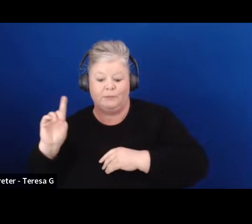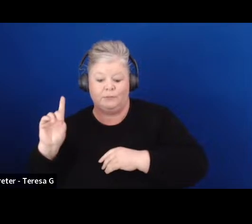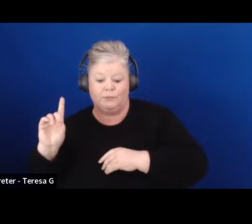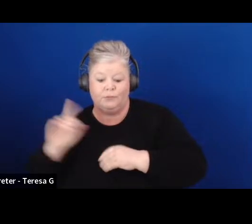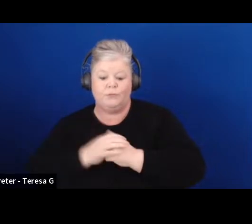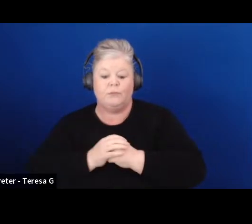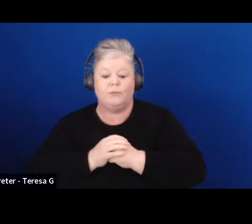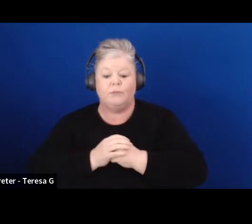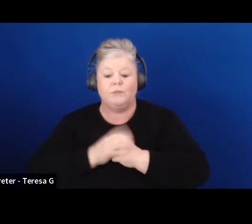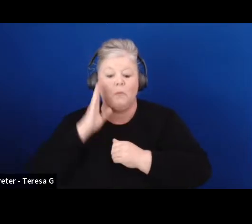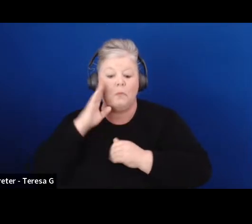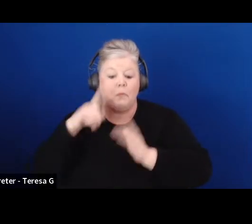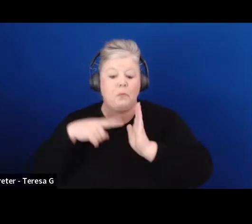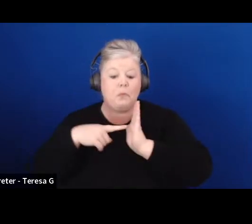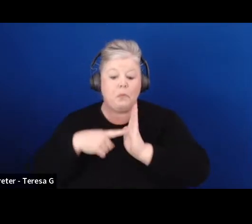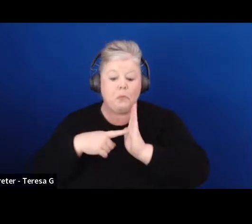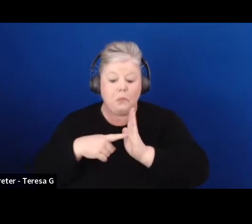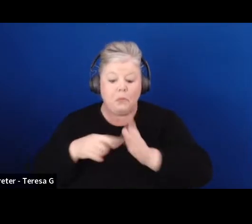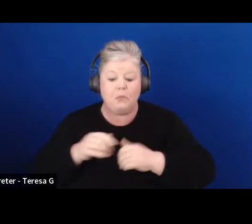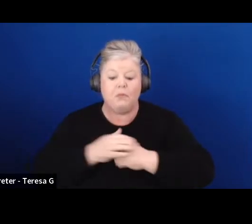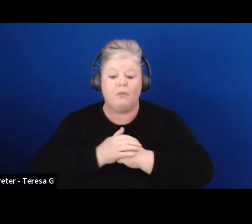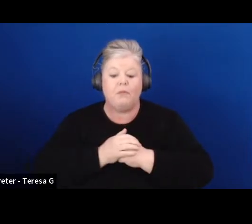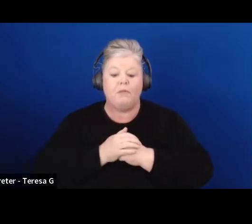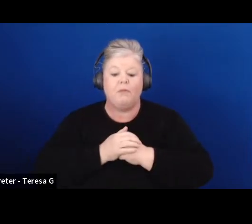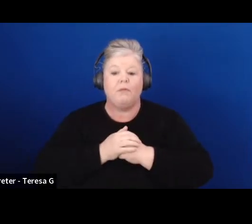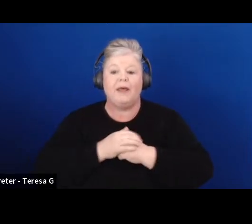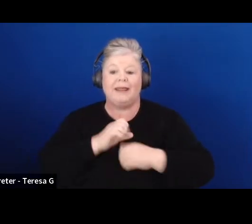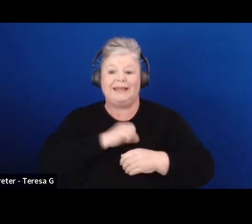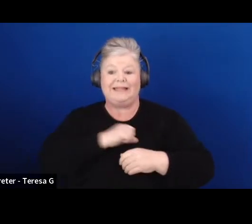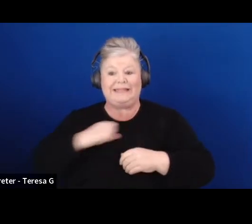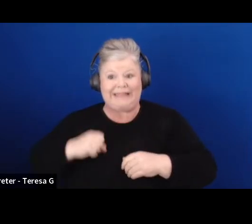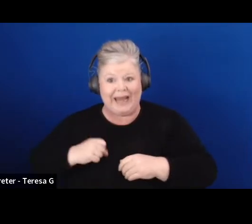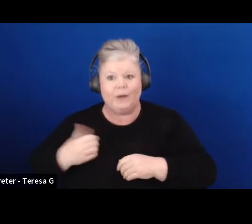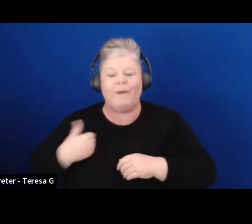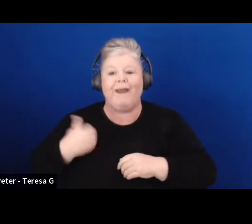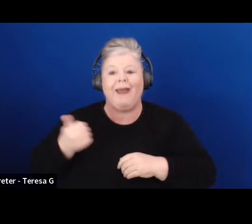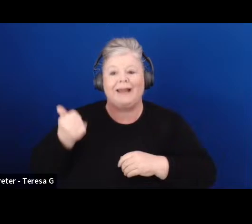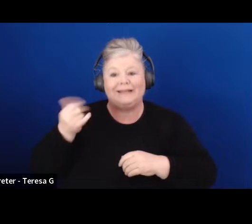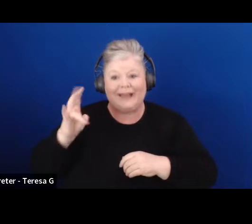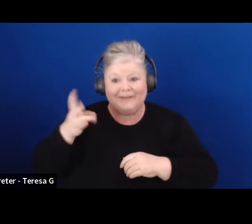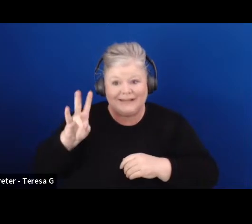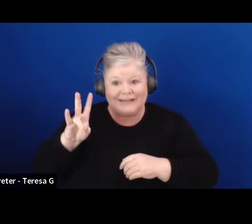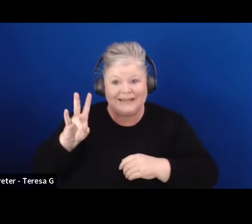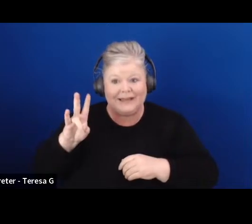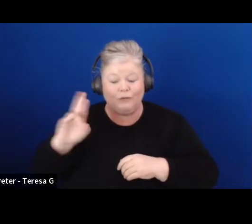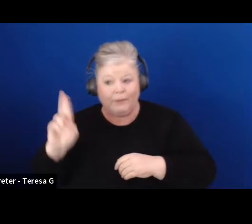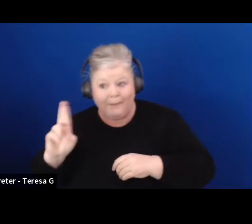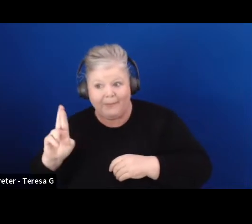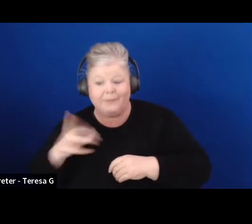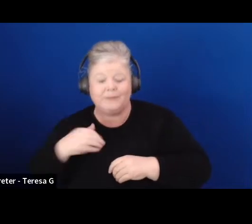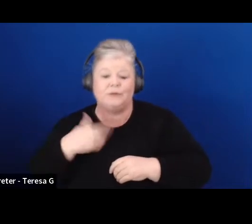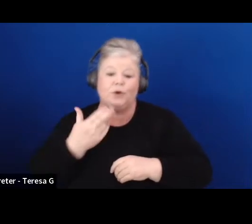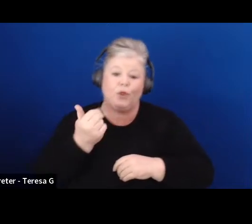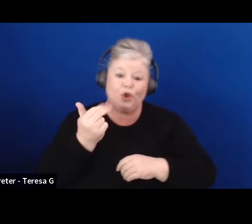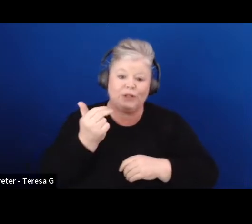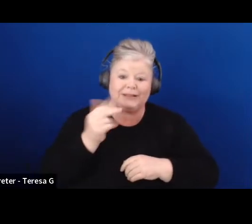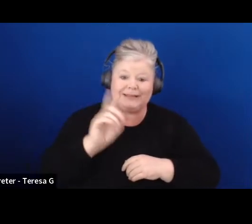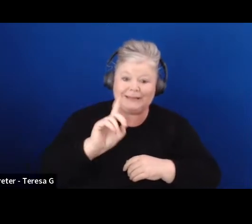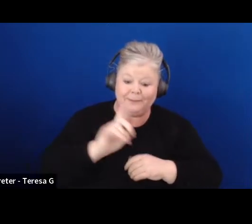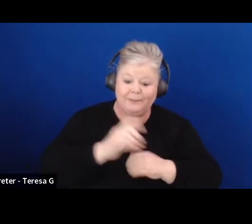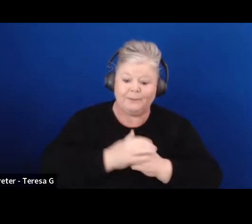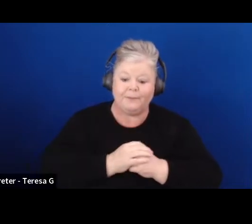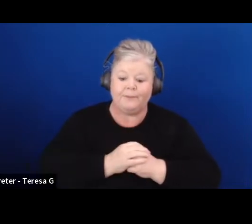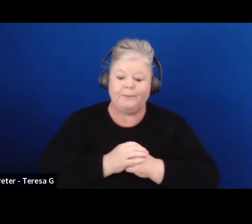for example, in the Senate, we have 17 Republicans and 13 Democrats, which